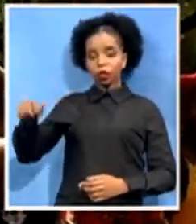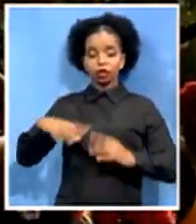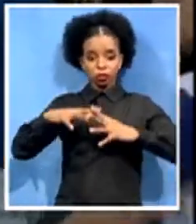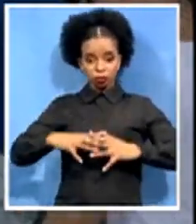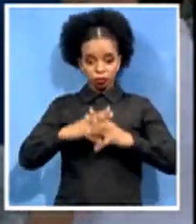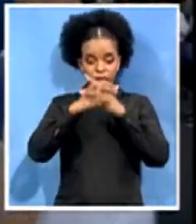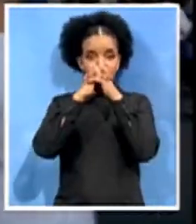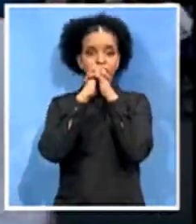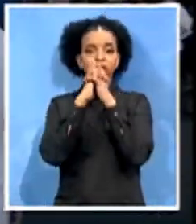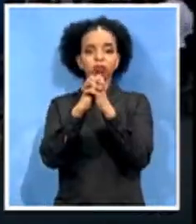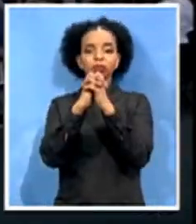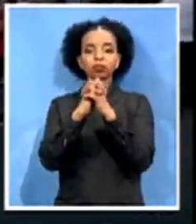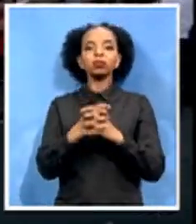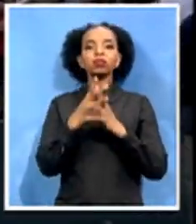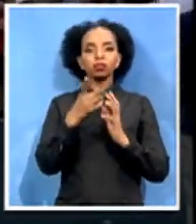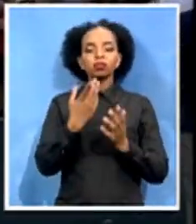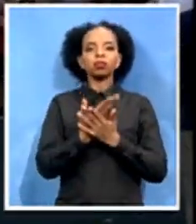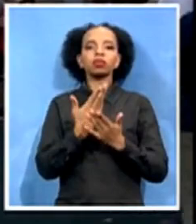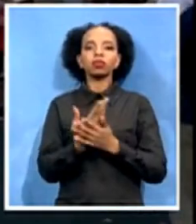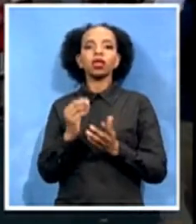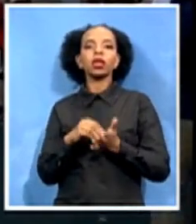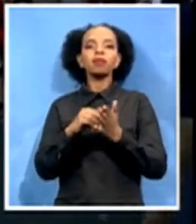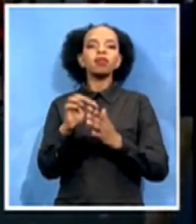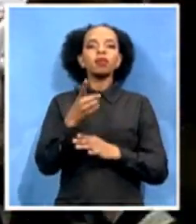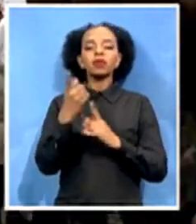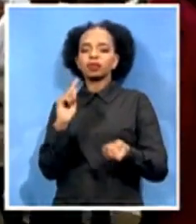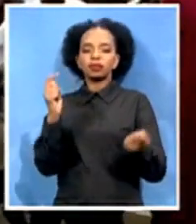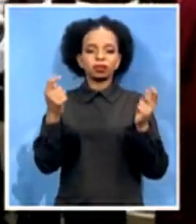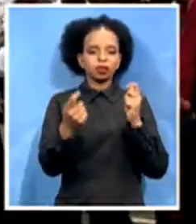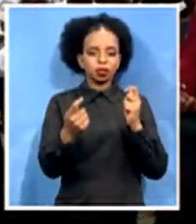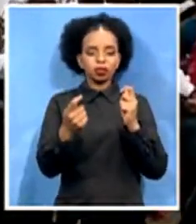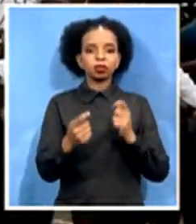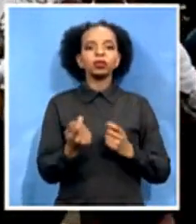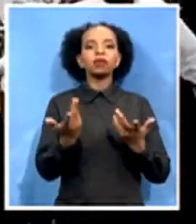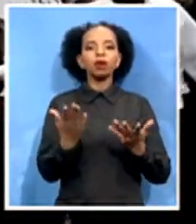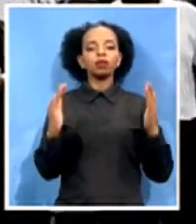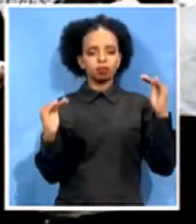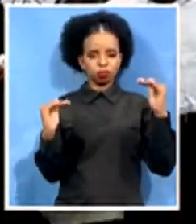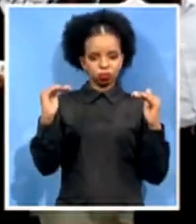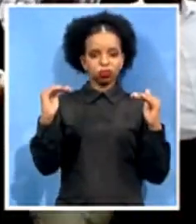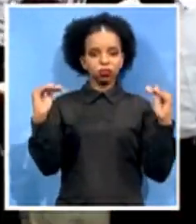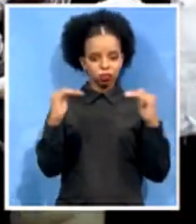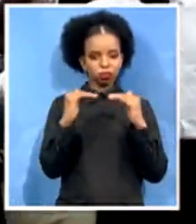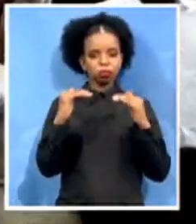in their strive towards a just and inclusive South Africa. Jayed-Leigh Paulse, SABC News.